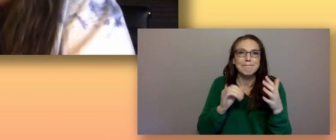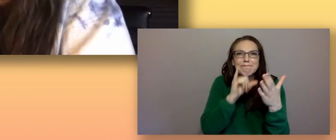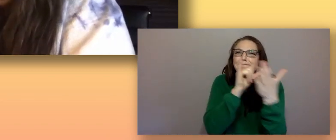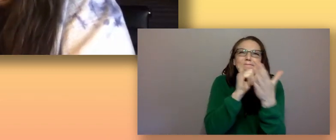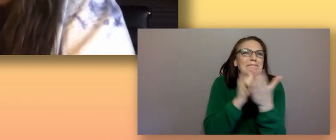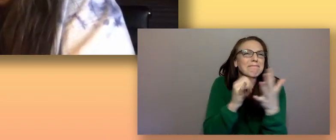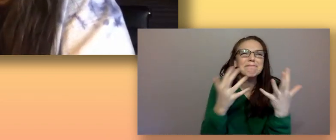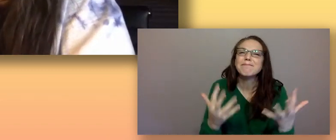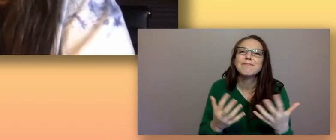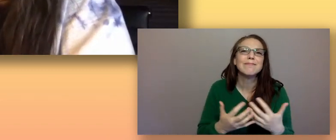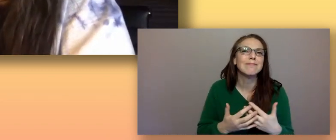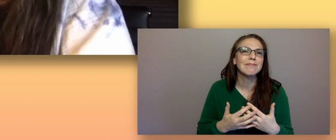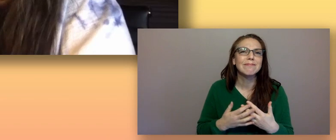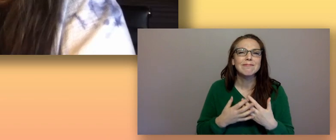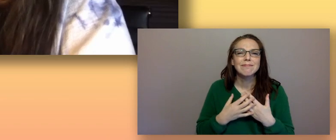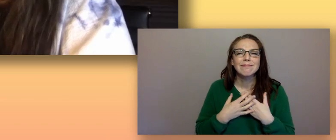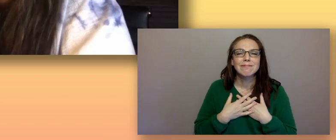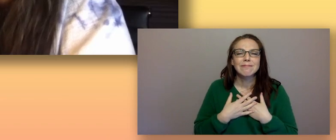I don't know.